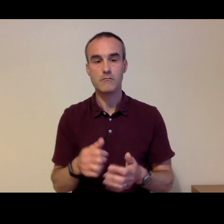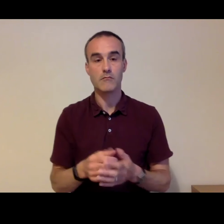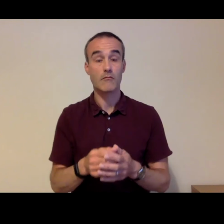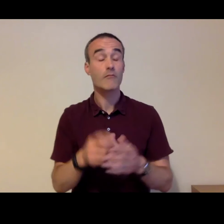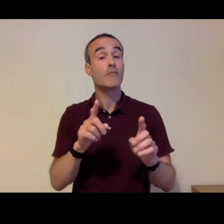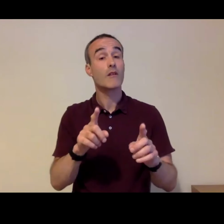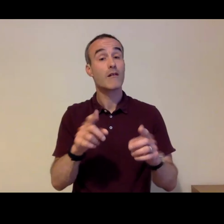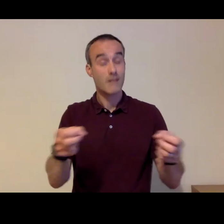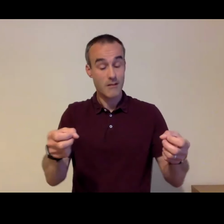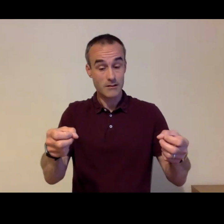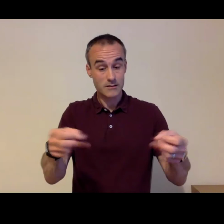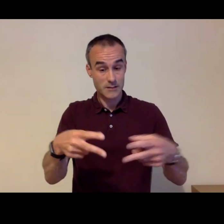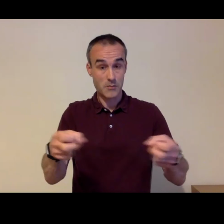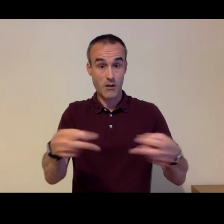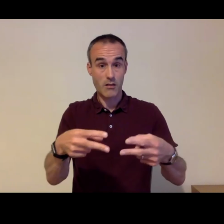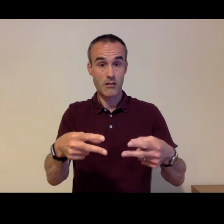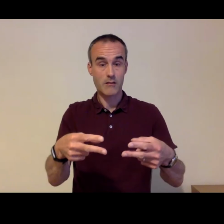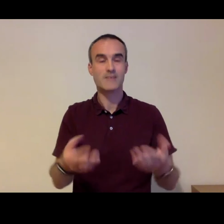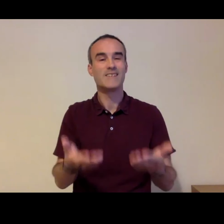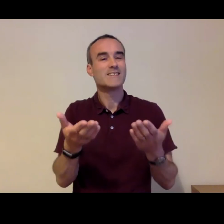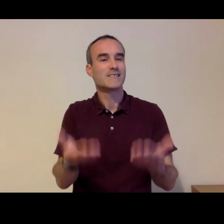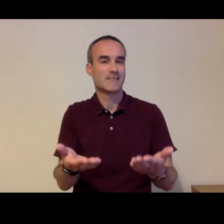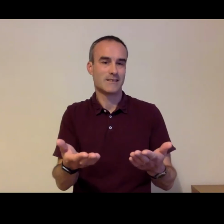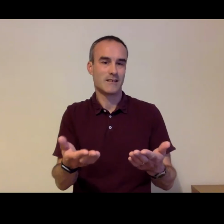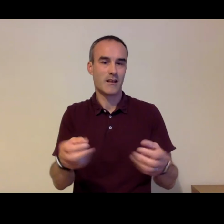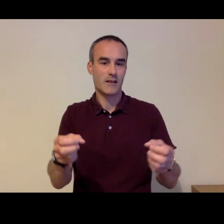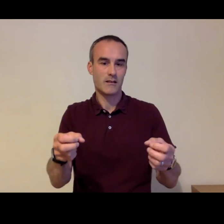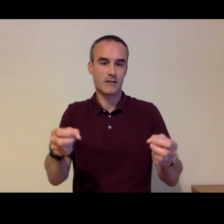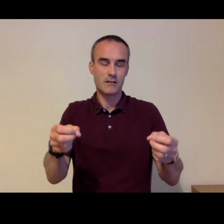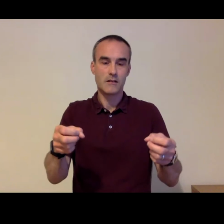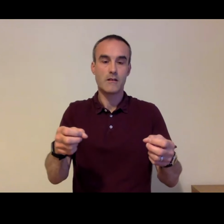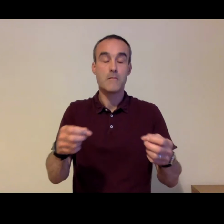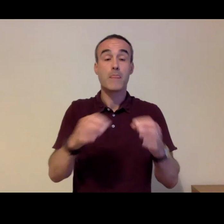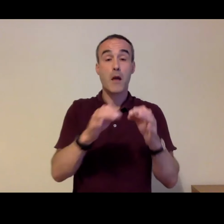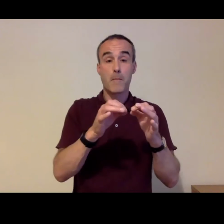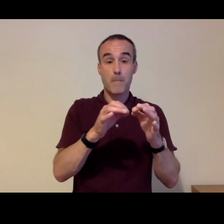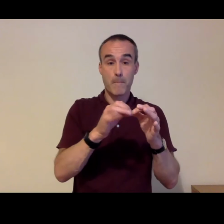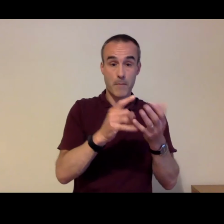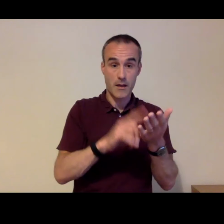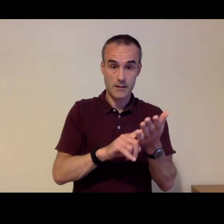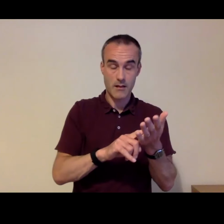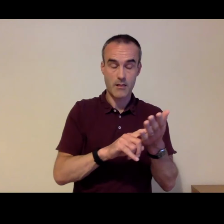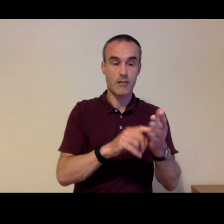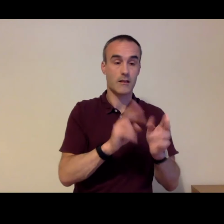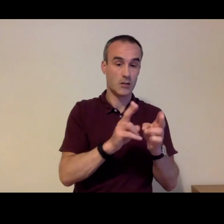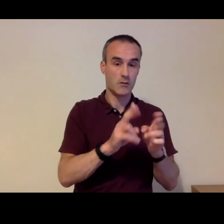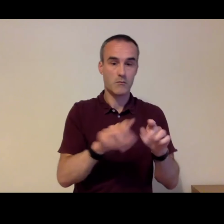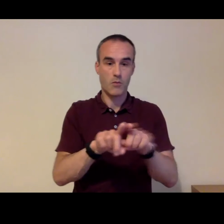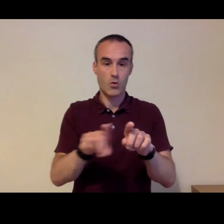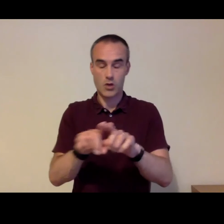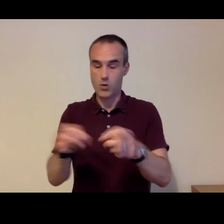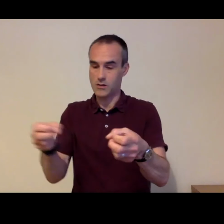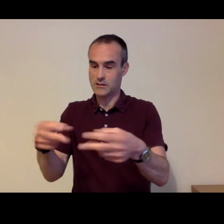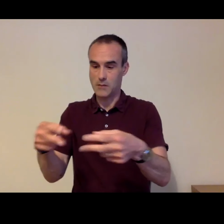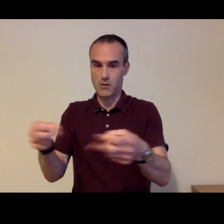Subtitles, we've got today, we've got the British Sign Language, subtitles, the closed captioning. That makes a